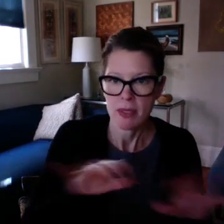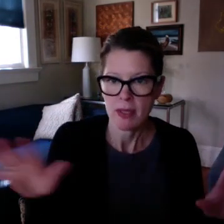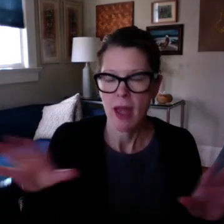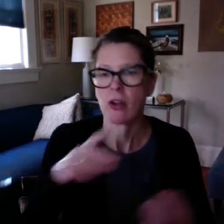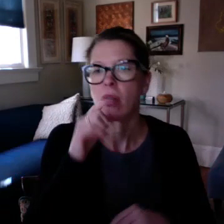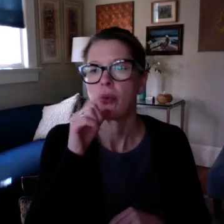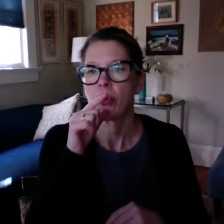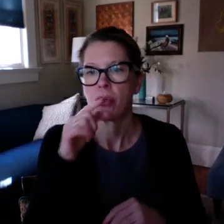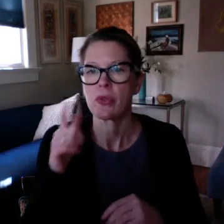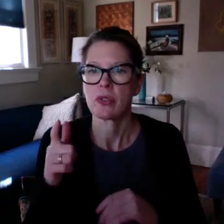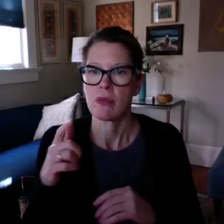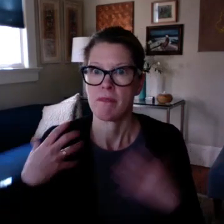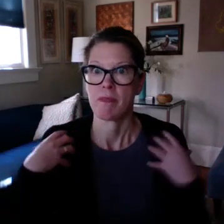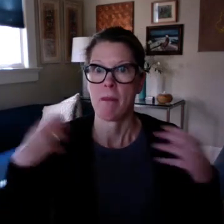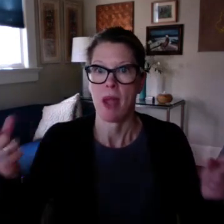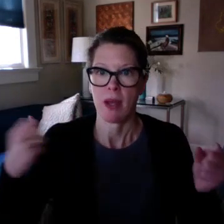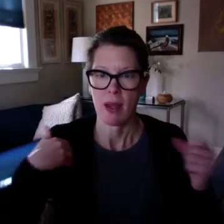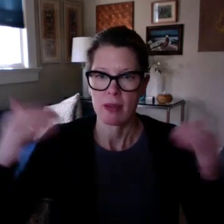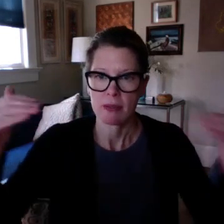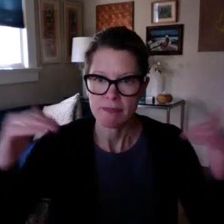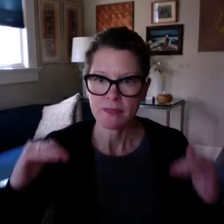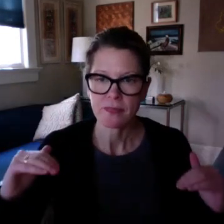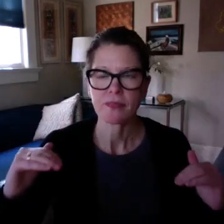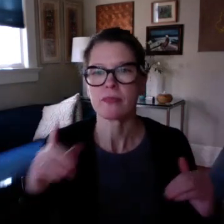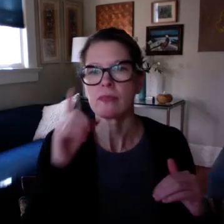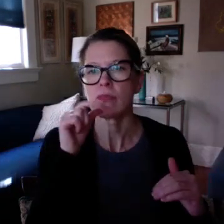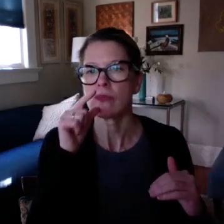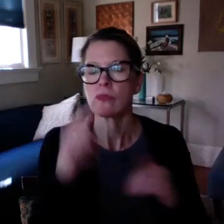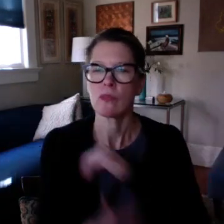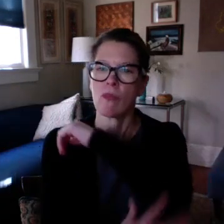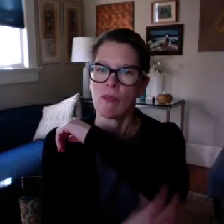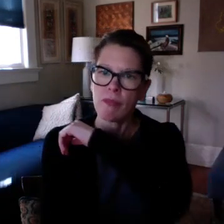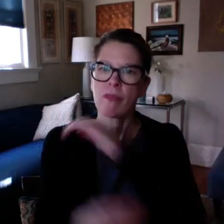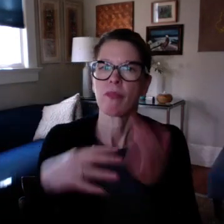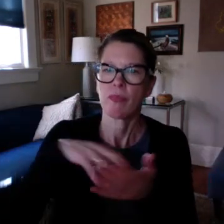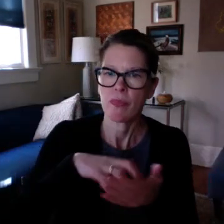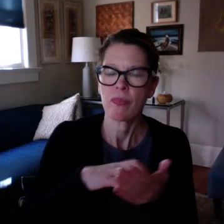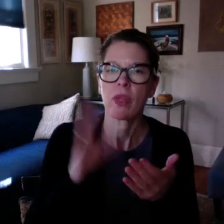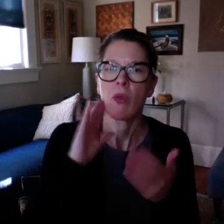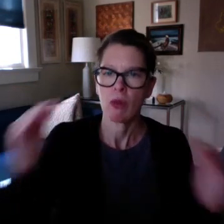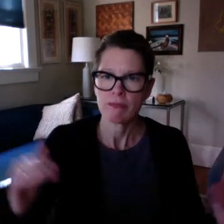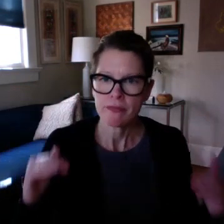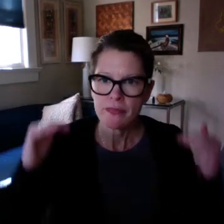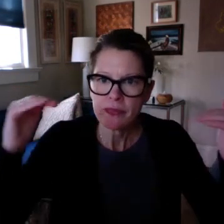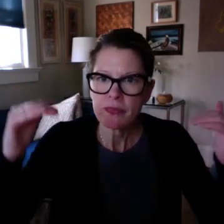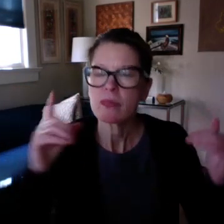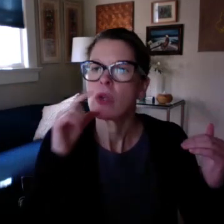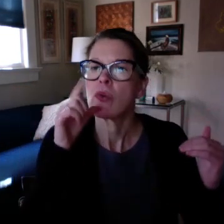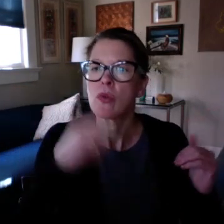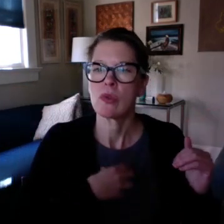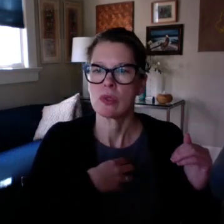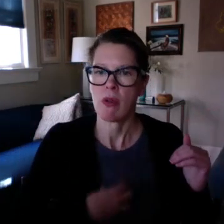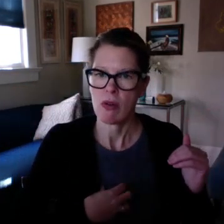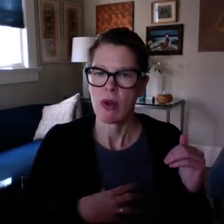has cast down the mighty from their thrones and has lifted up the lowly. He has filled the hungry with good